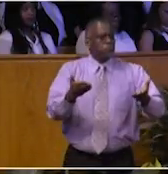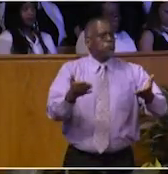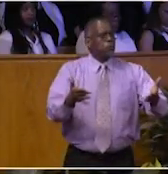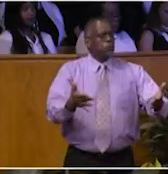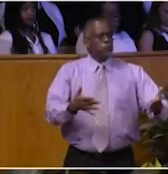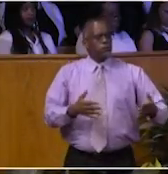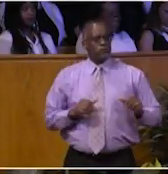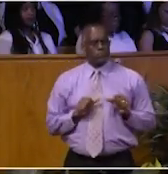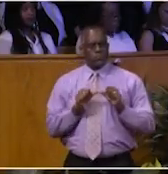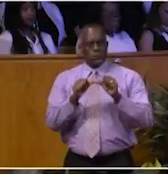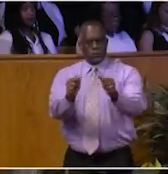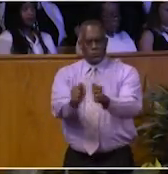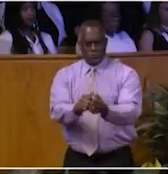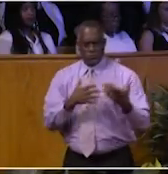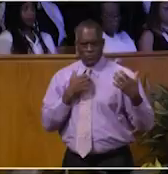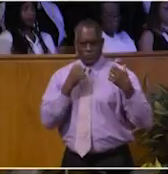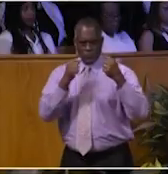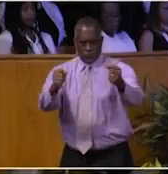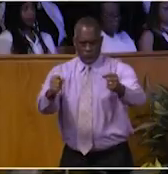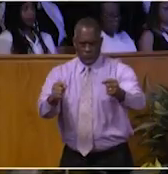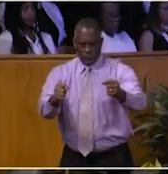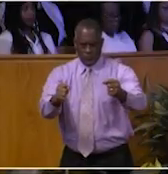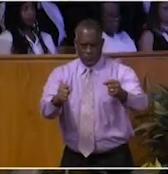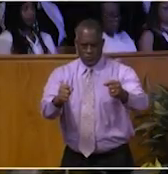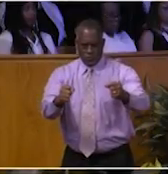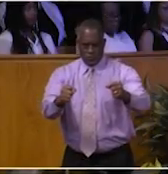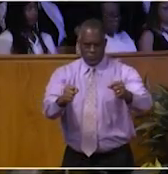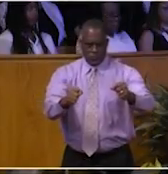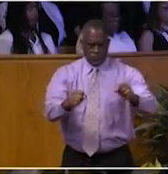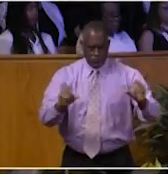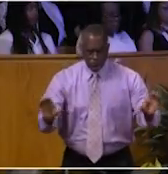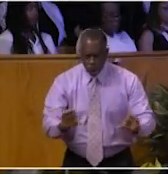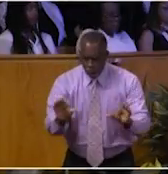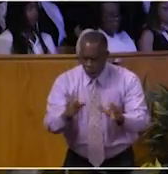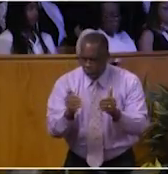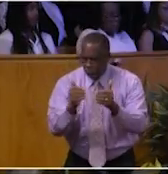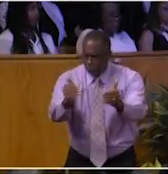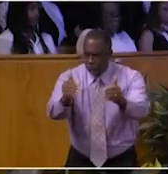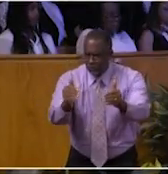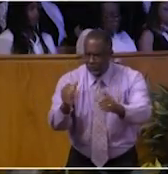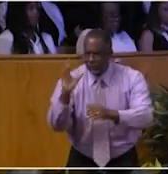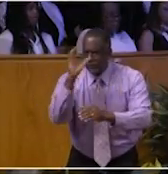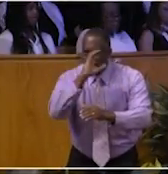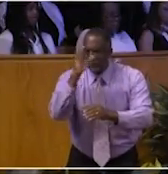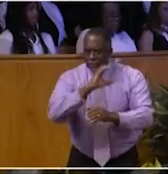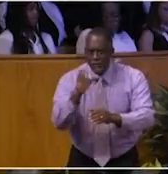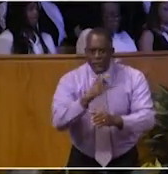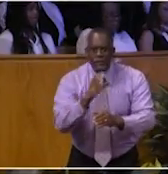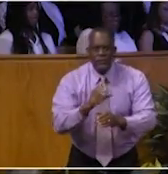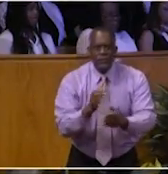stand firm, move out, and speak truth to power.